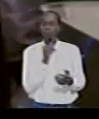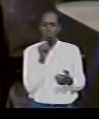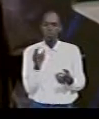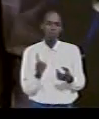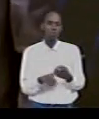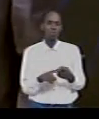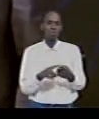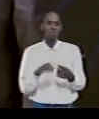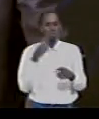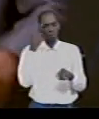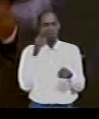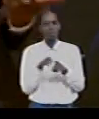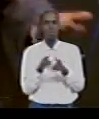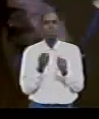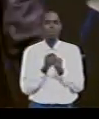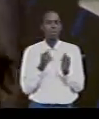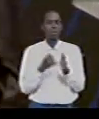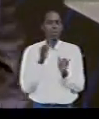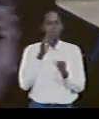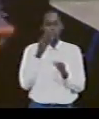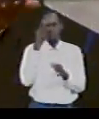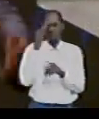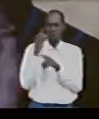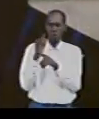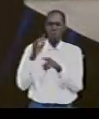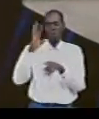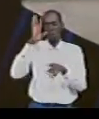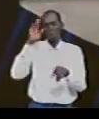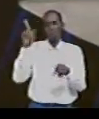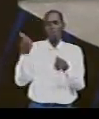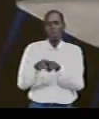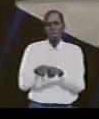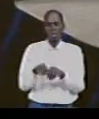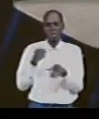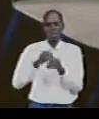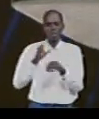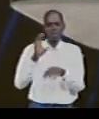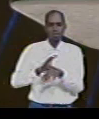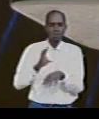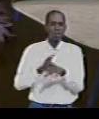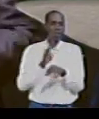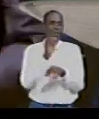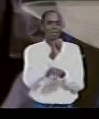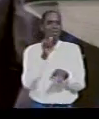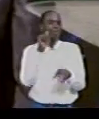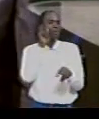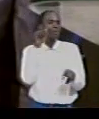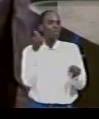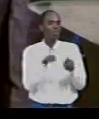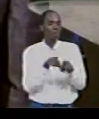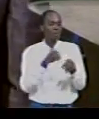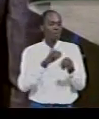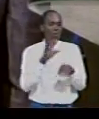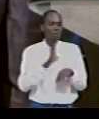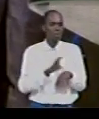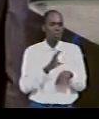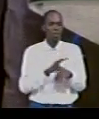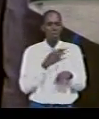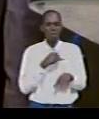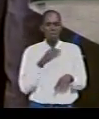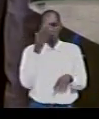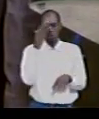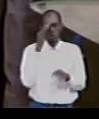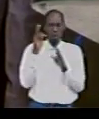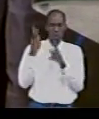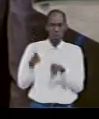is called a brother, a sister, a member of the church, and is doing something in the office